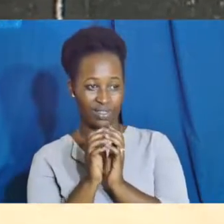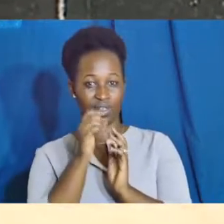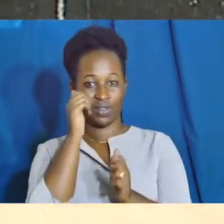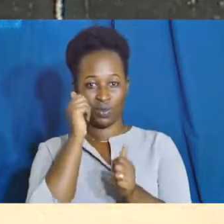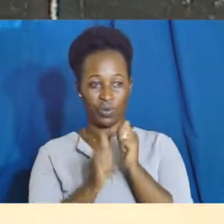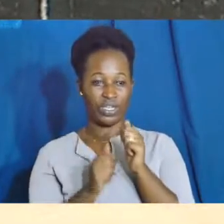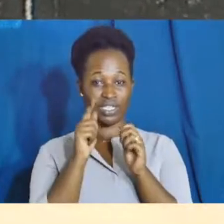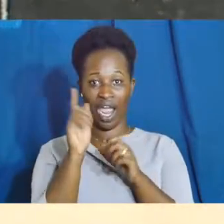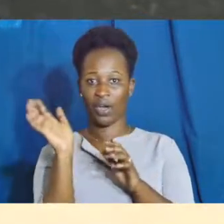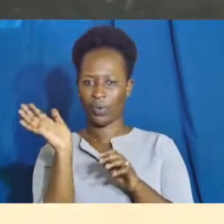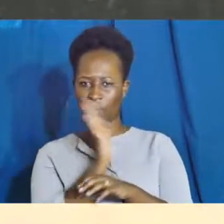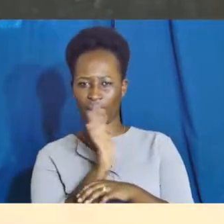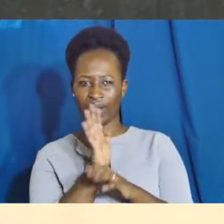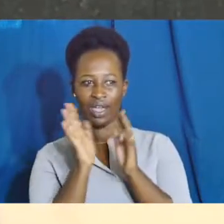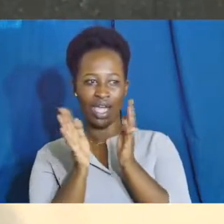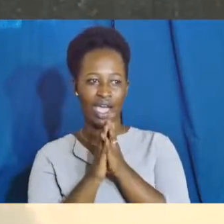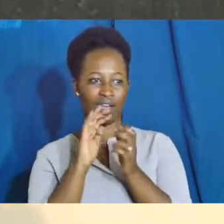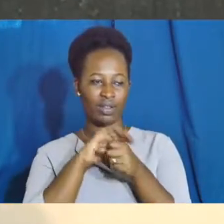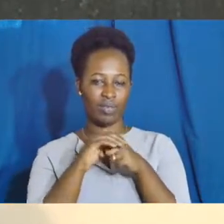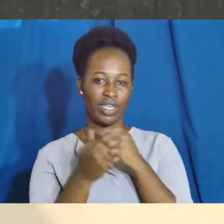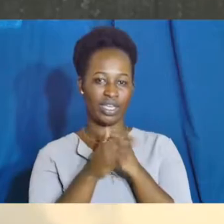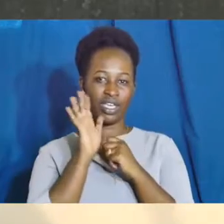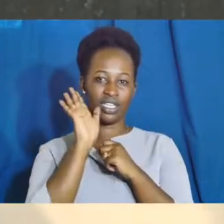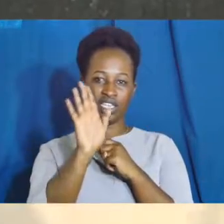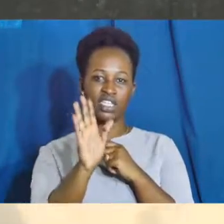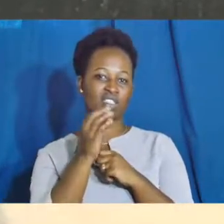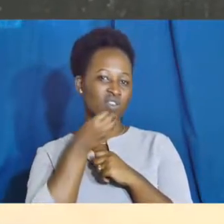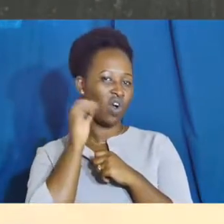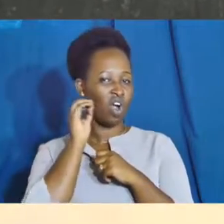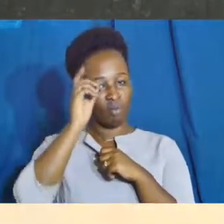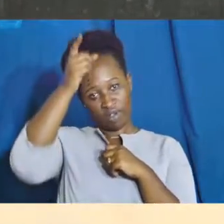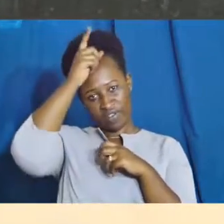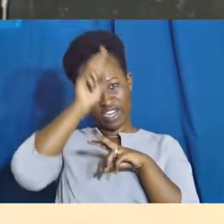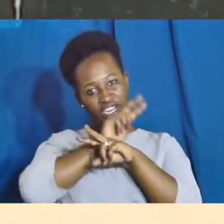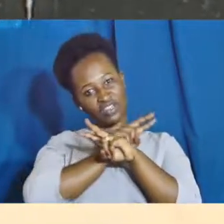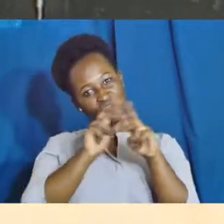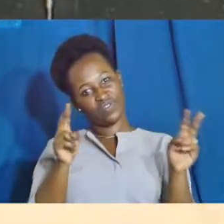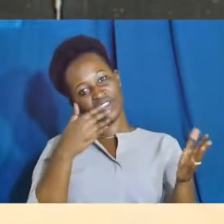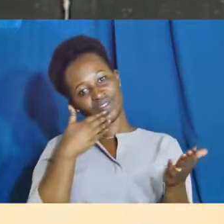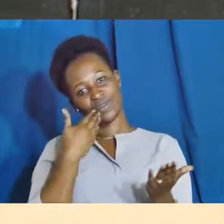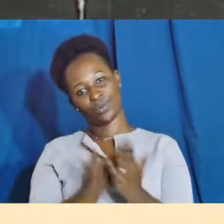which are green and make his home village very good.